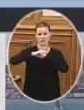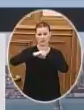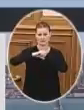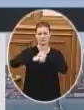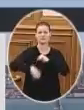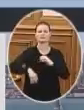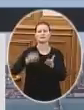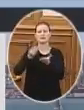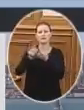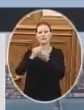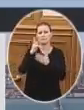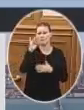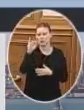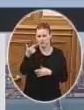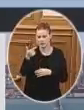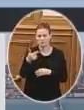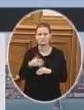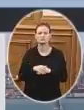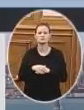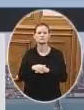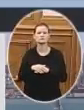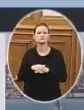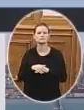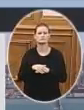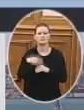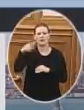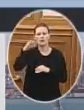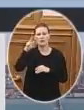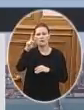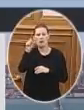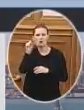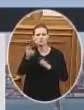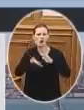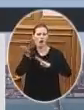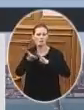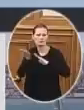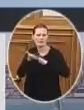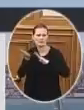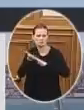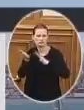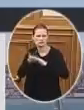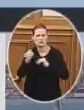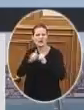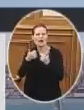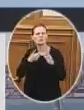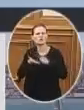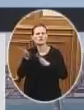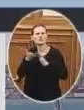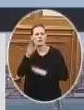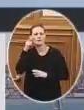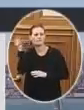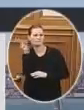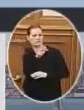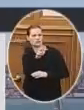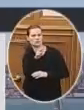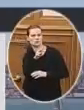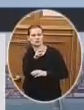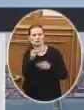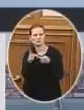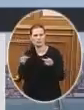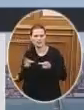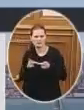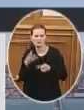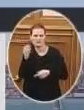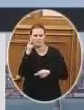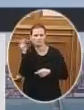the Parks Event Operations Plan, which includes how we manage viewing sites and how we look at the use of parks and viewing site locations